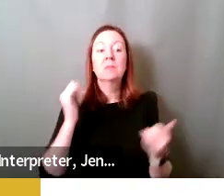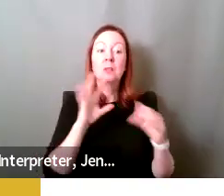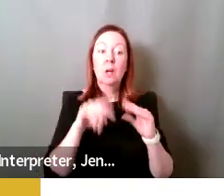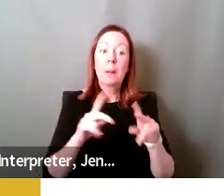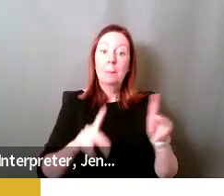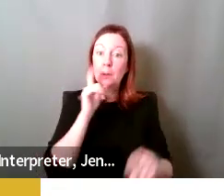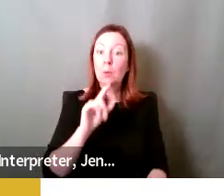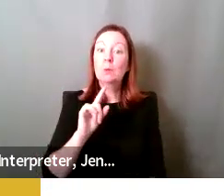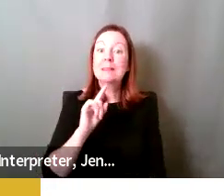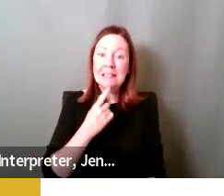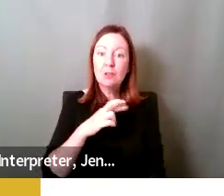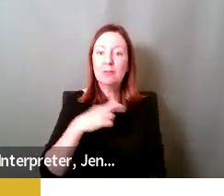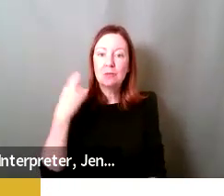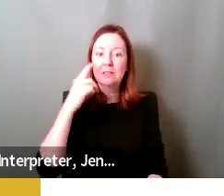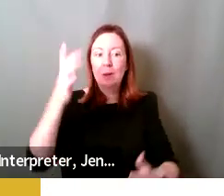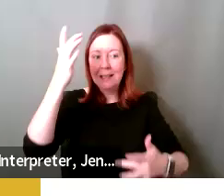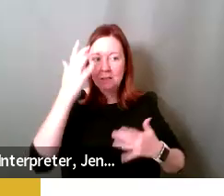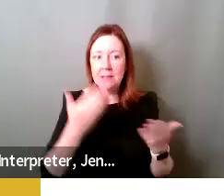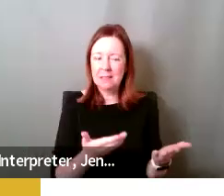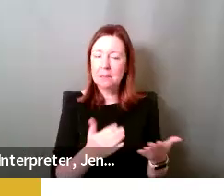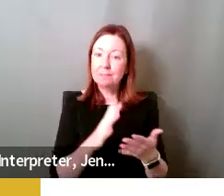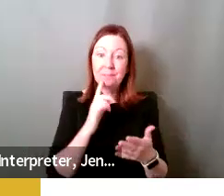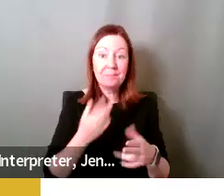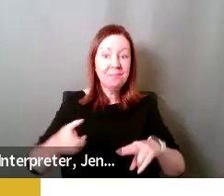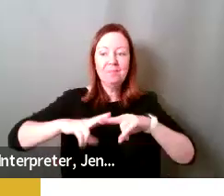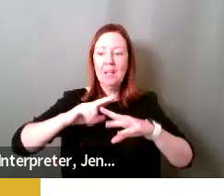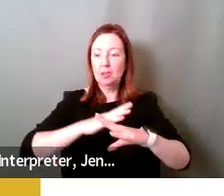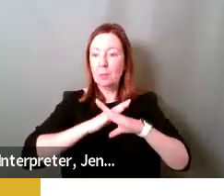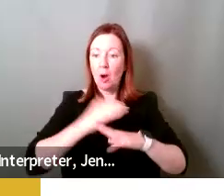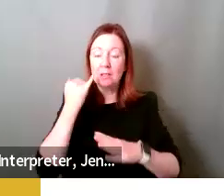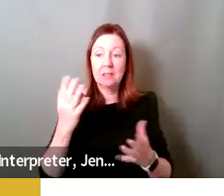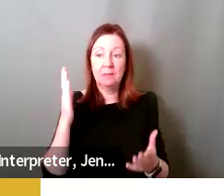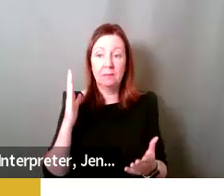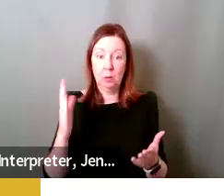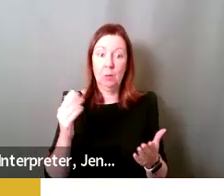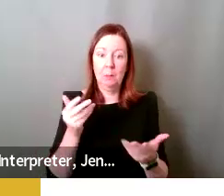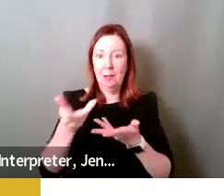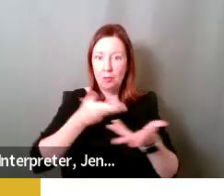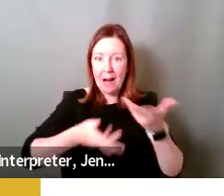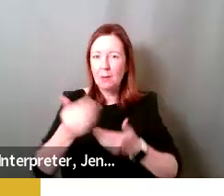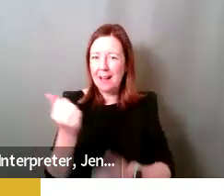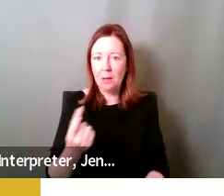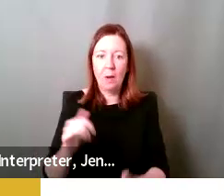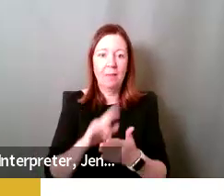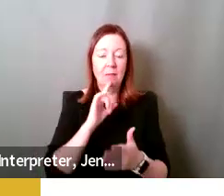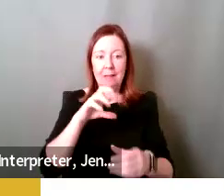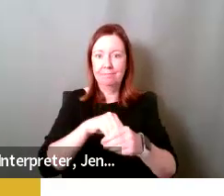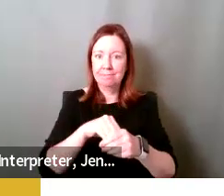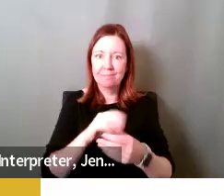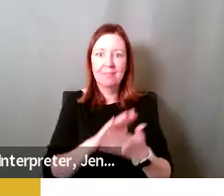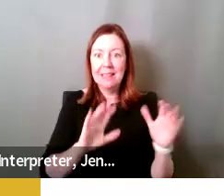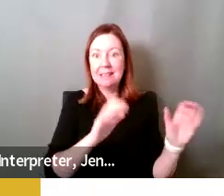serious risk for illness. So again, you'll want to take those extra precautions if you're going to be around anyone that falls into